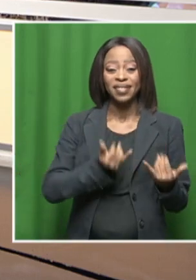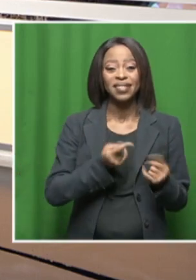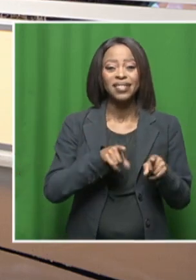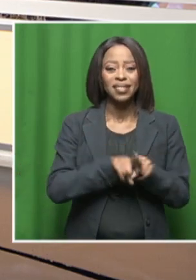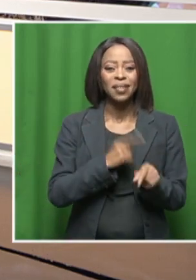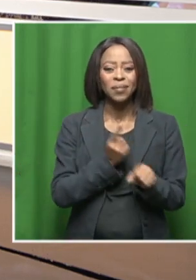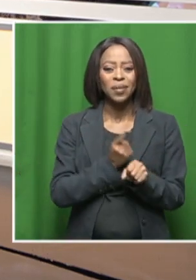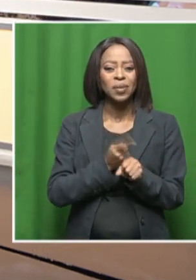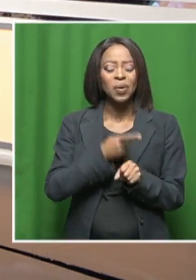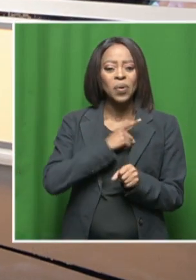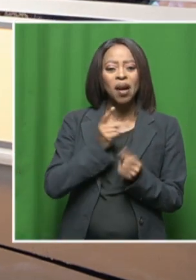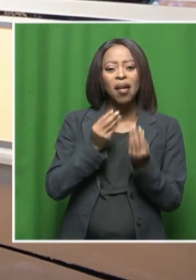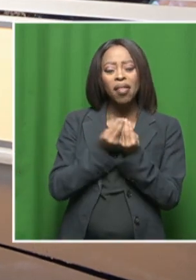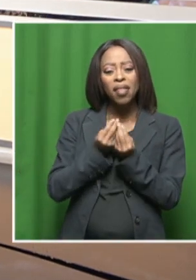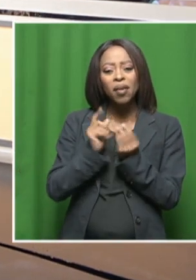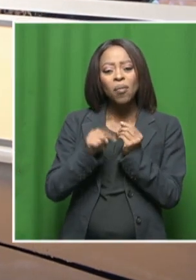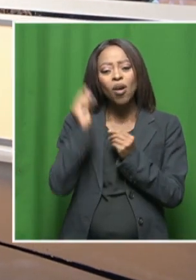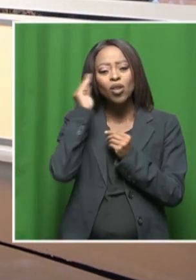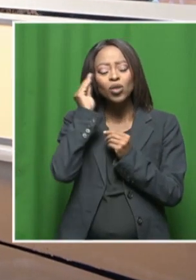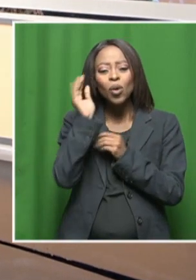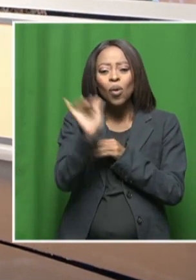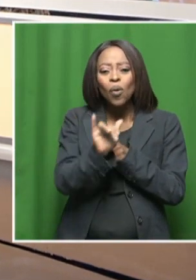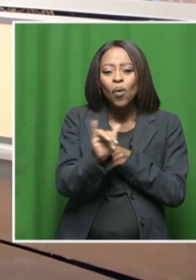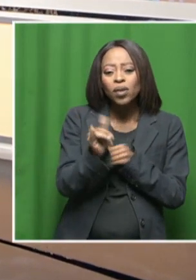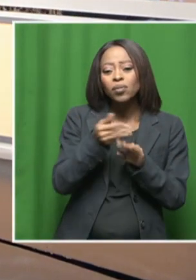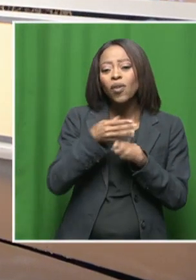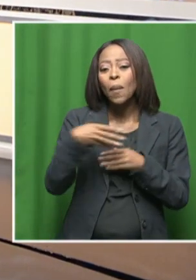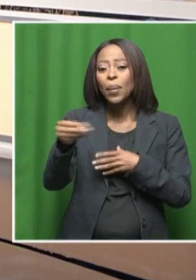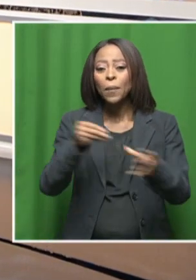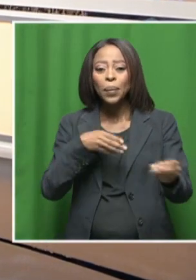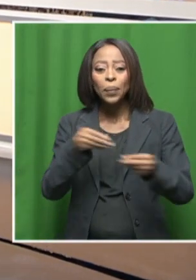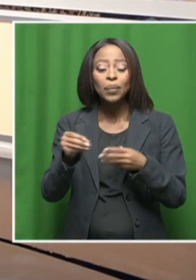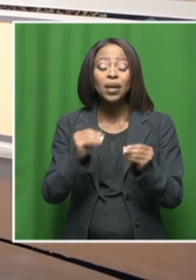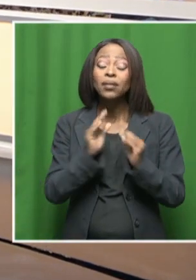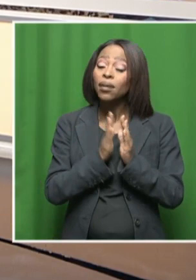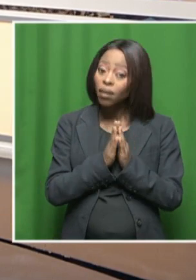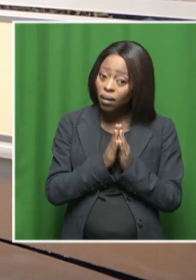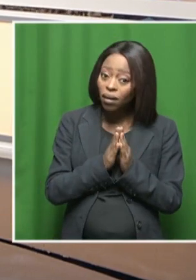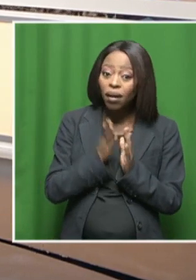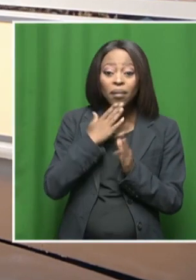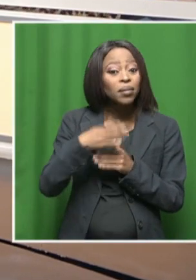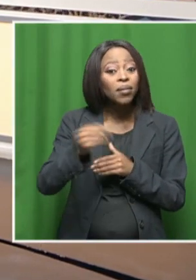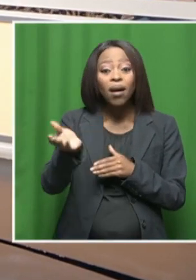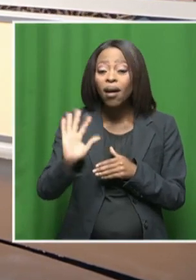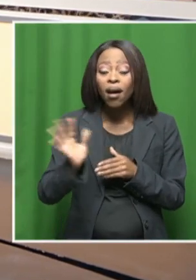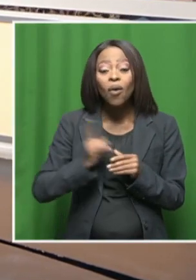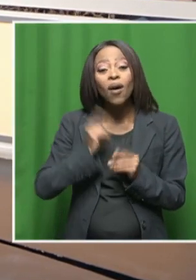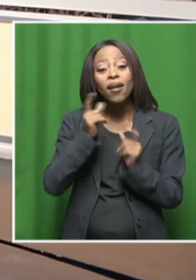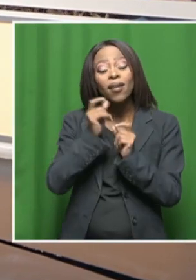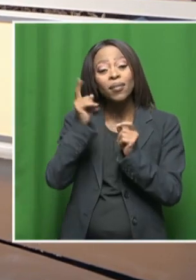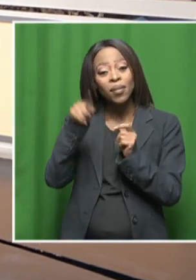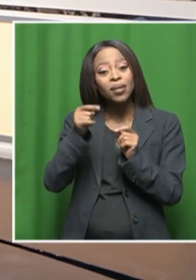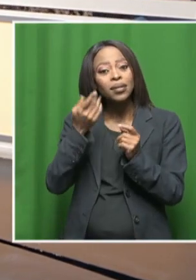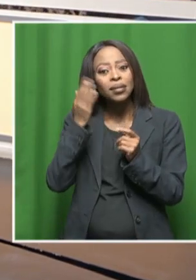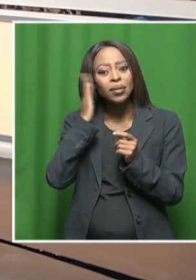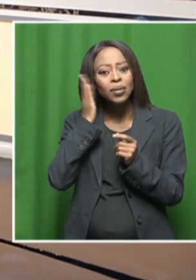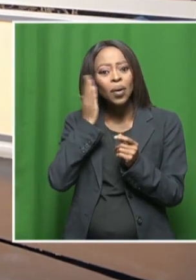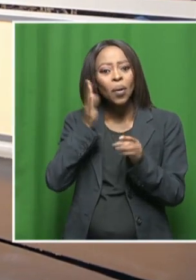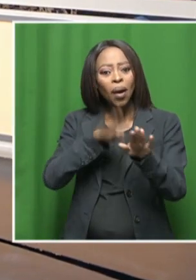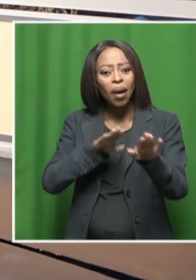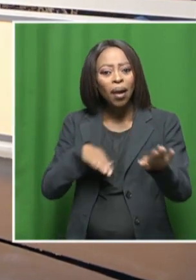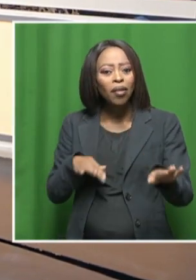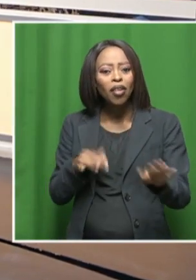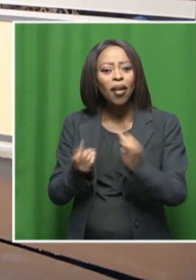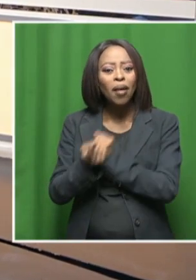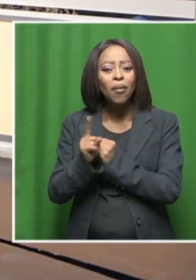And of course, more of what you need to know before you leave. And you do want to stay tuned because Rob Byrne, stage 6, that's where we're at.